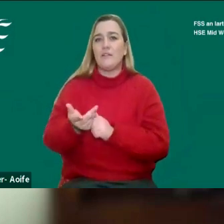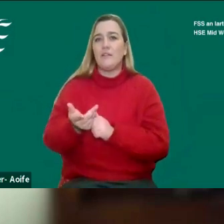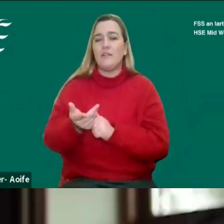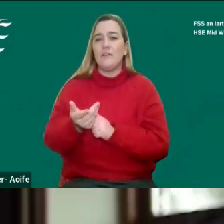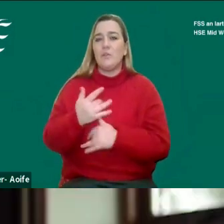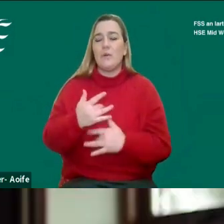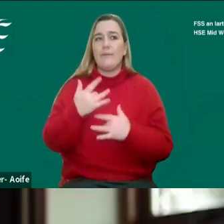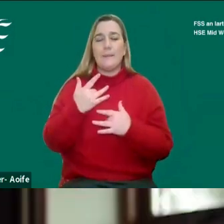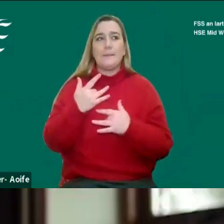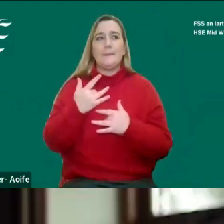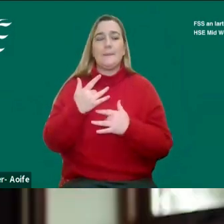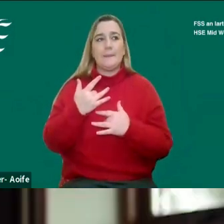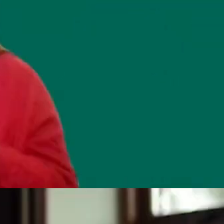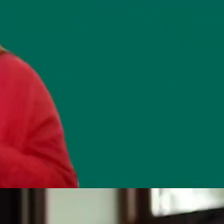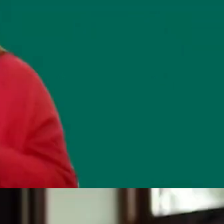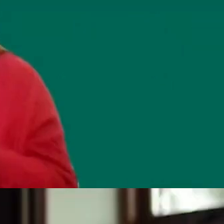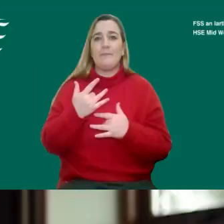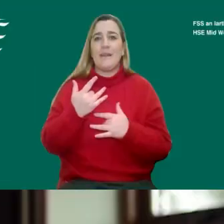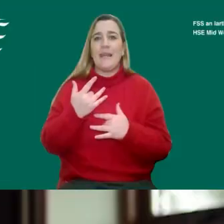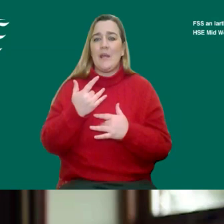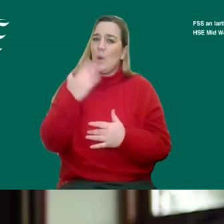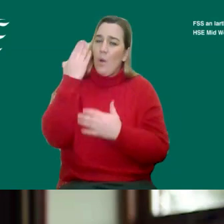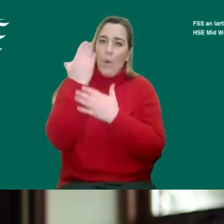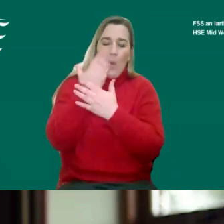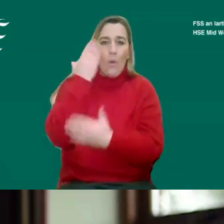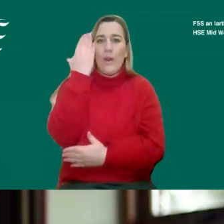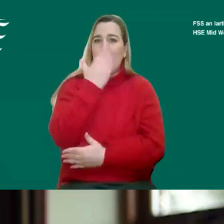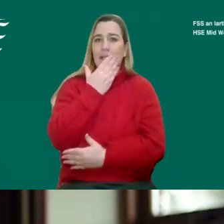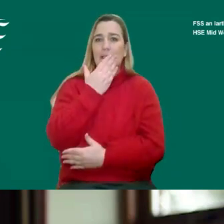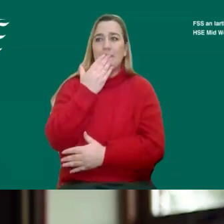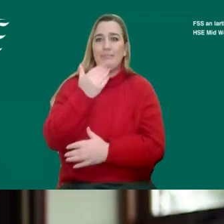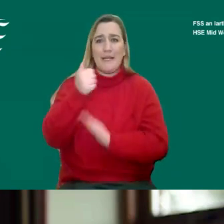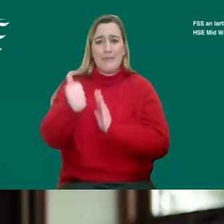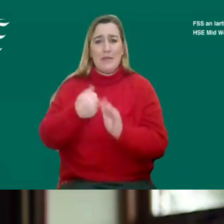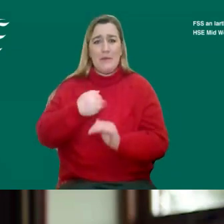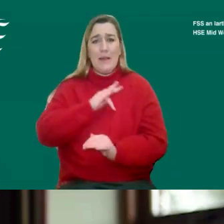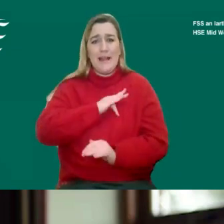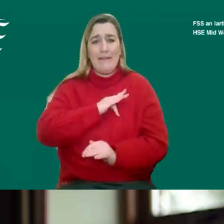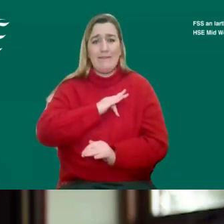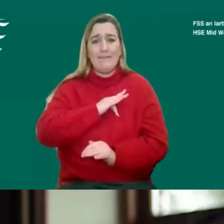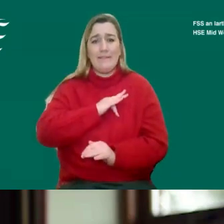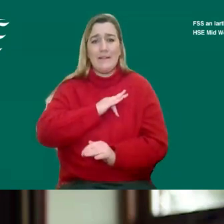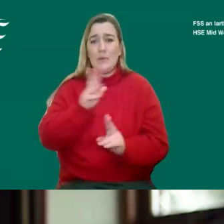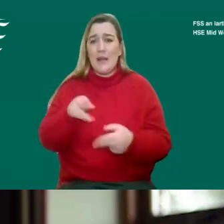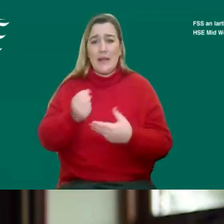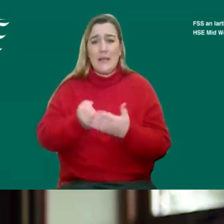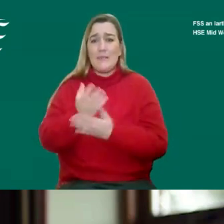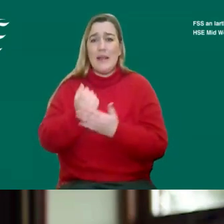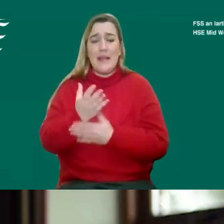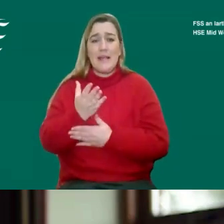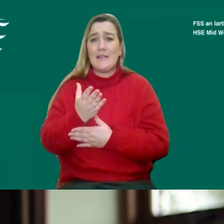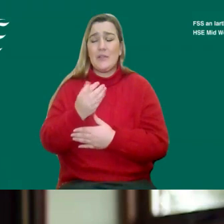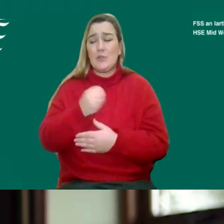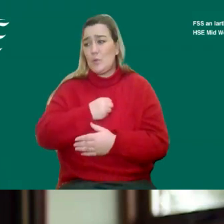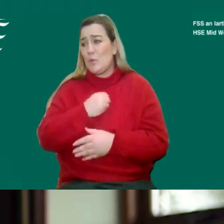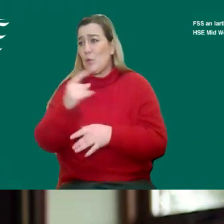So I suppose it was a lonely journey for me really, because you can't really explain to your husband or your family or